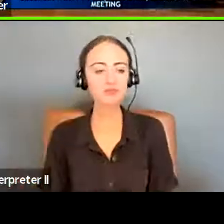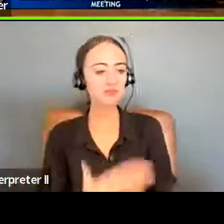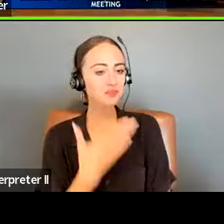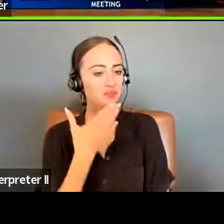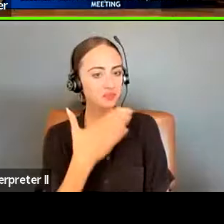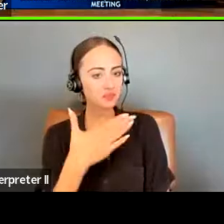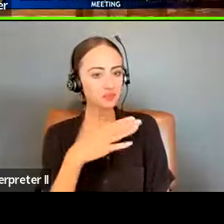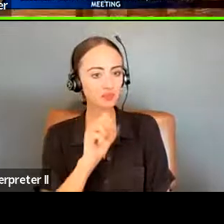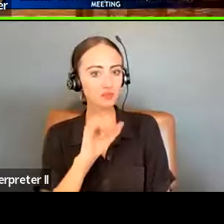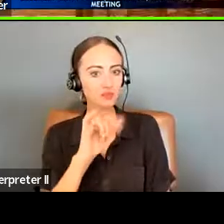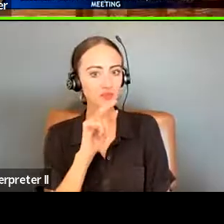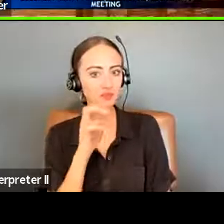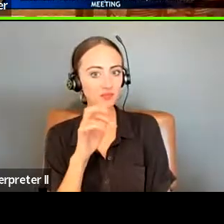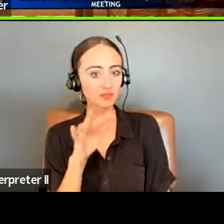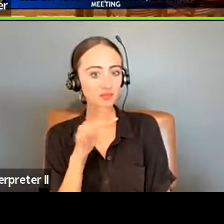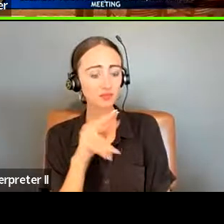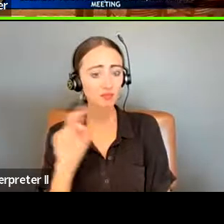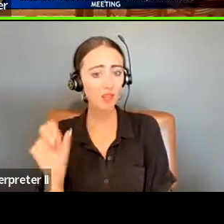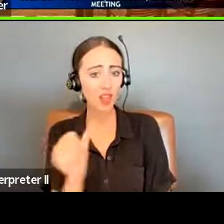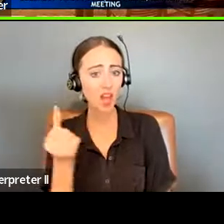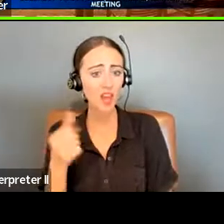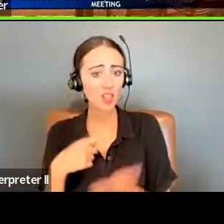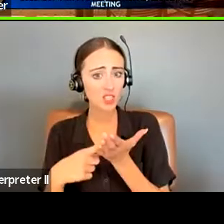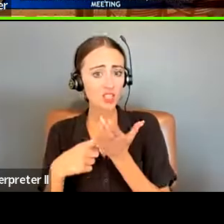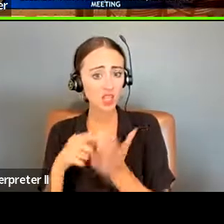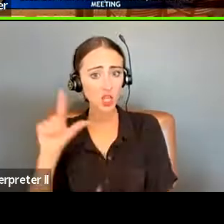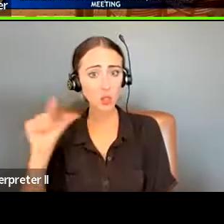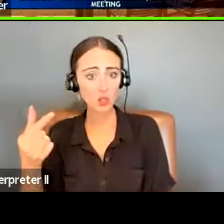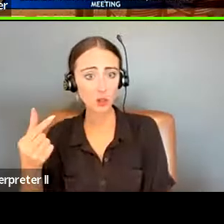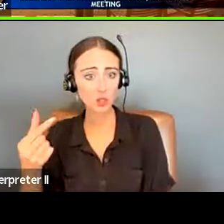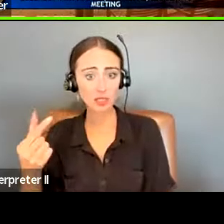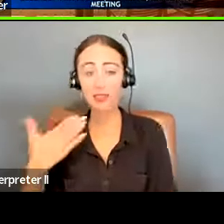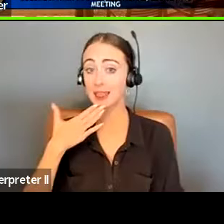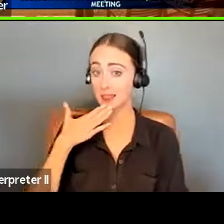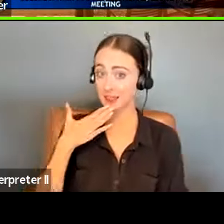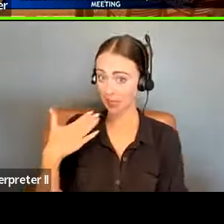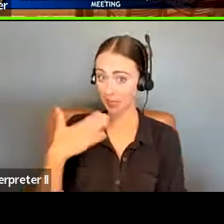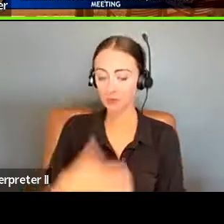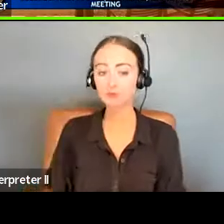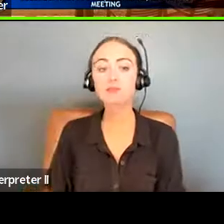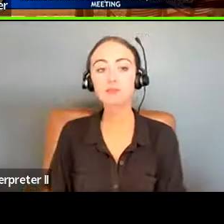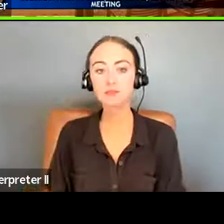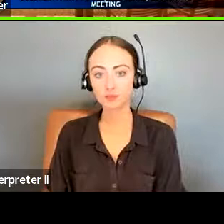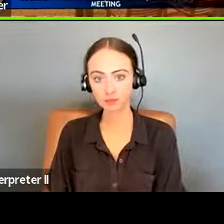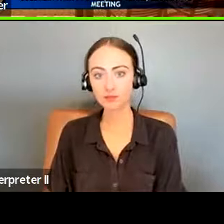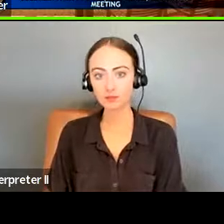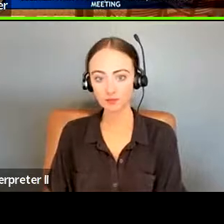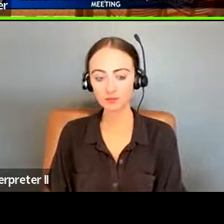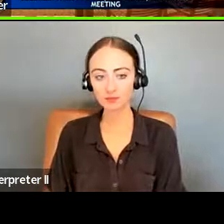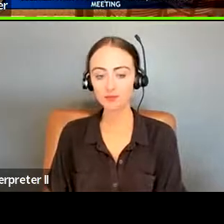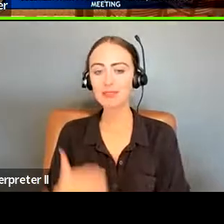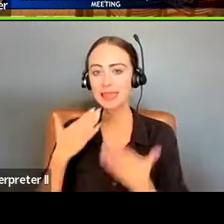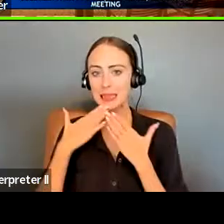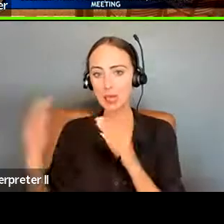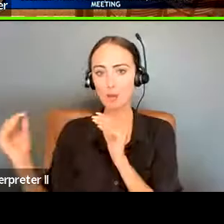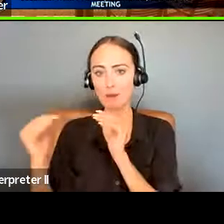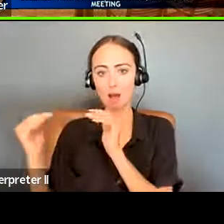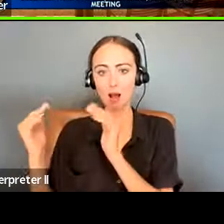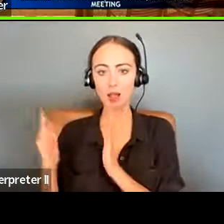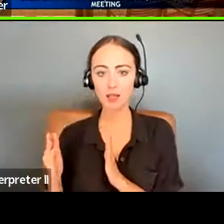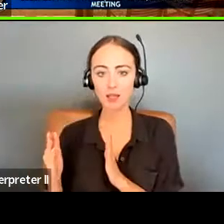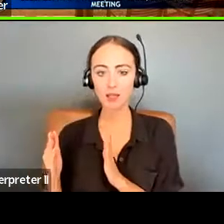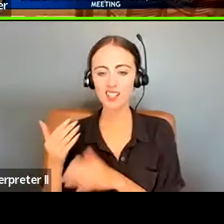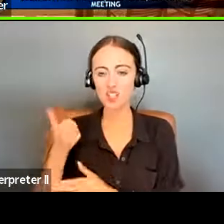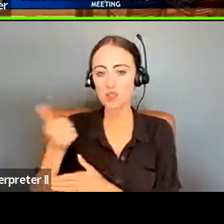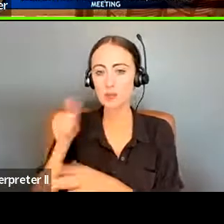Councilmember Silverman. Further discussion, Councilmember Lewis George. Thank you, Chairman. I want to thank my colleague in the